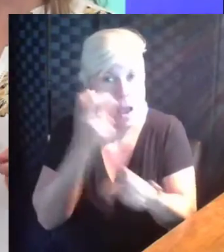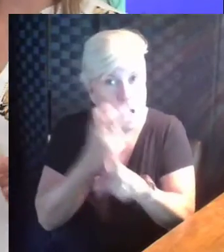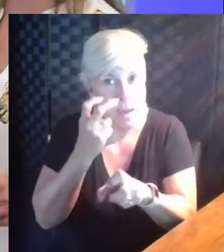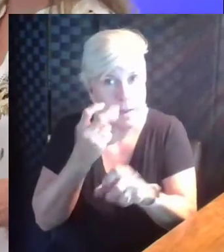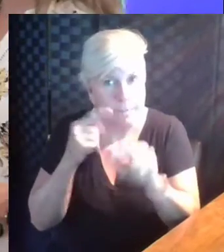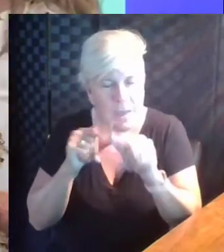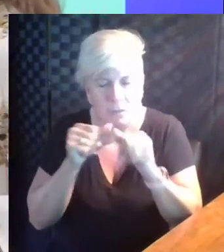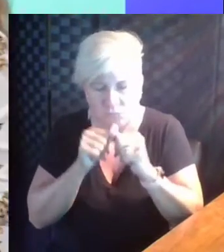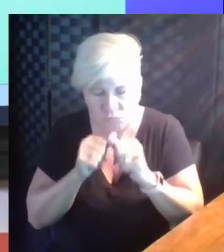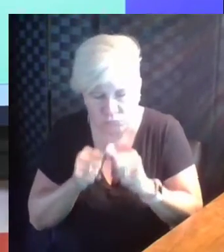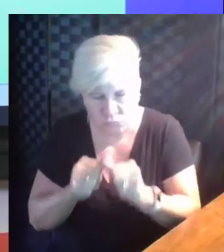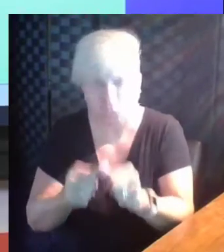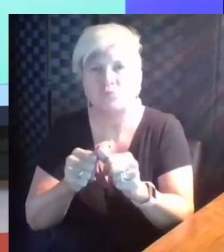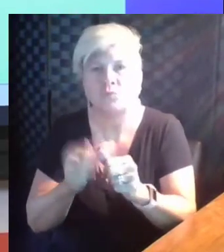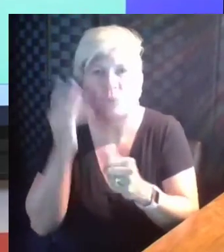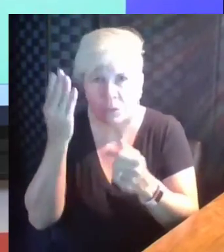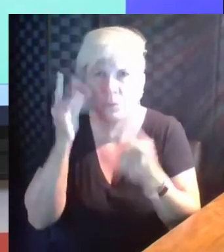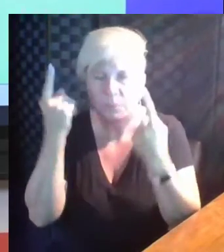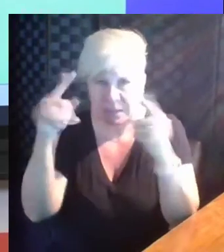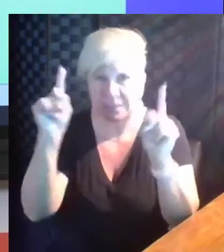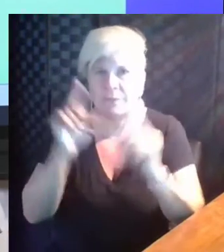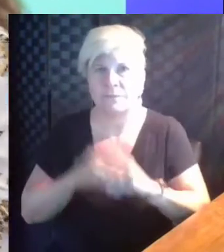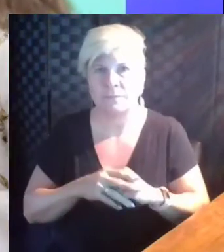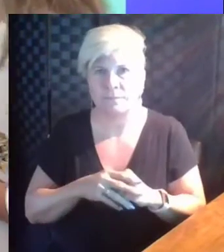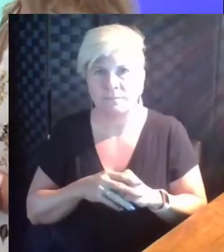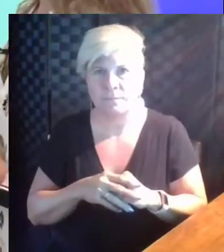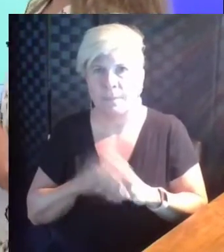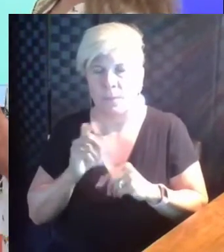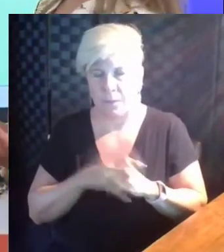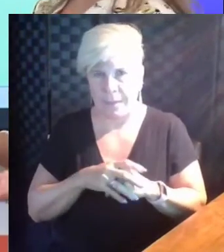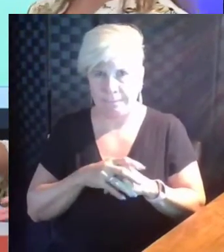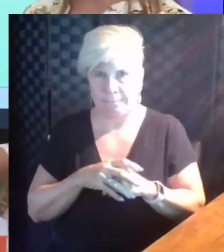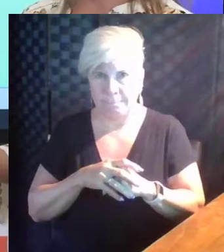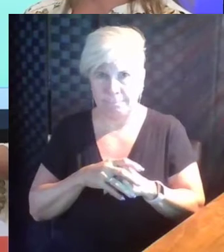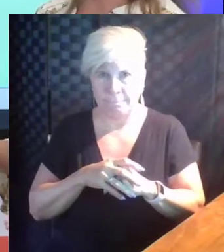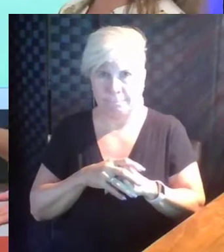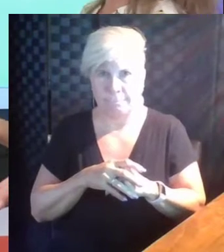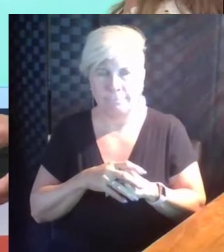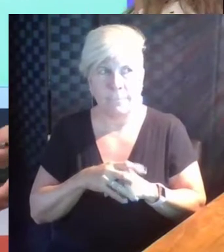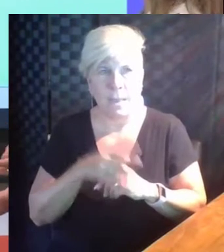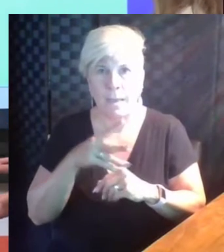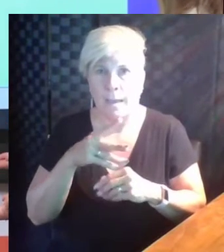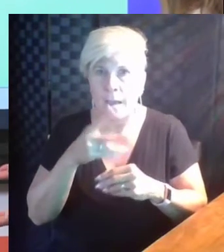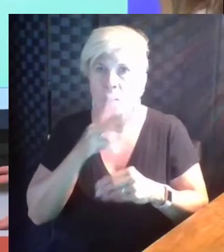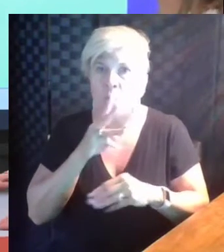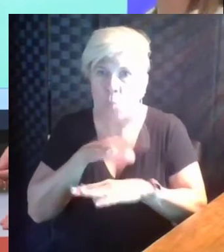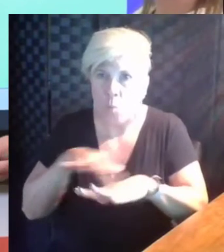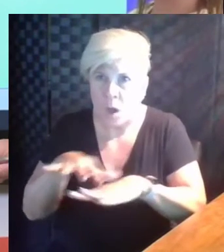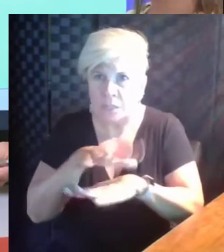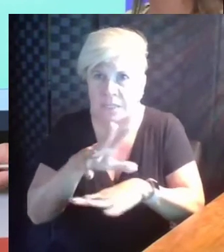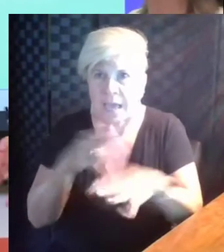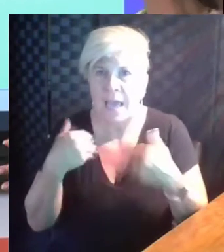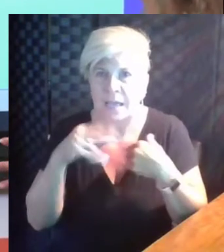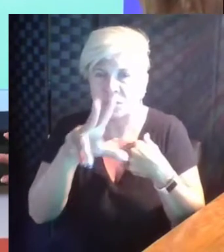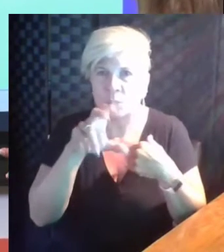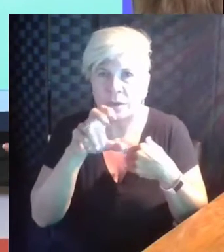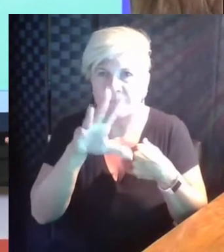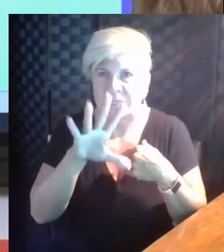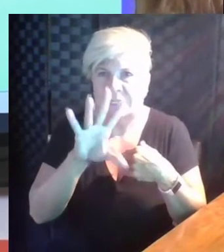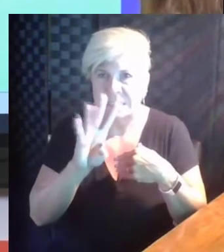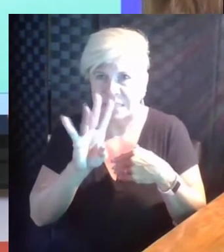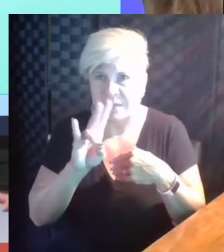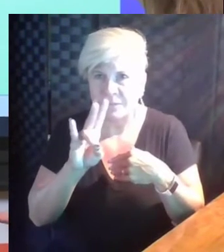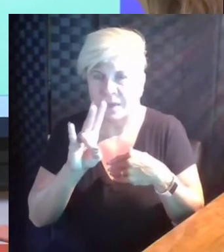but if you hang with me, we'll get it. Okay, let's look. It says a pond has 357 rosy red